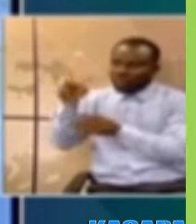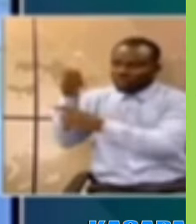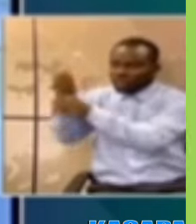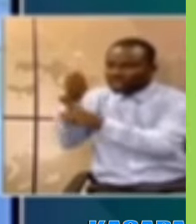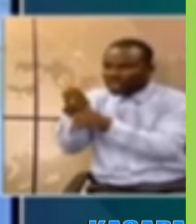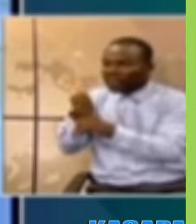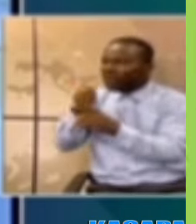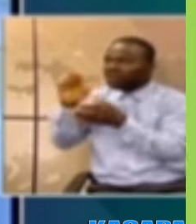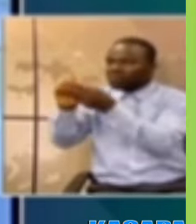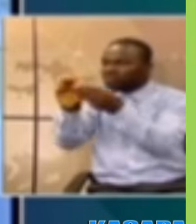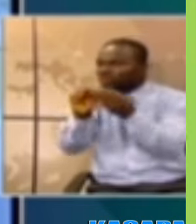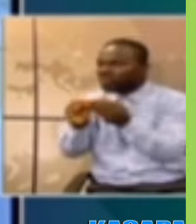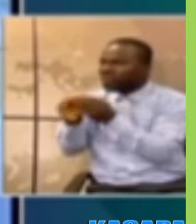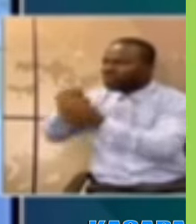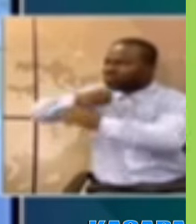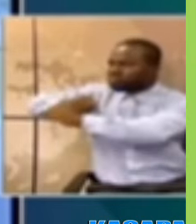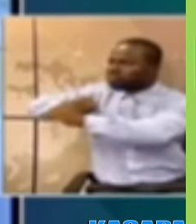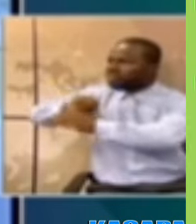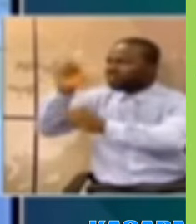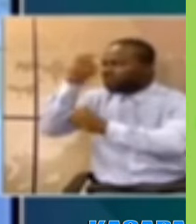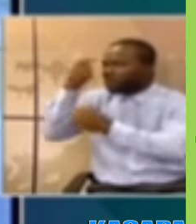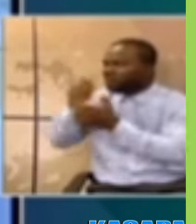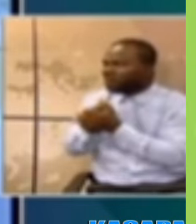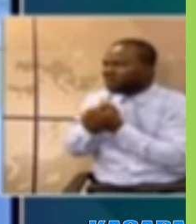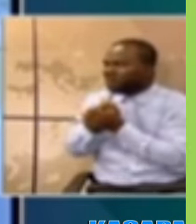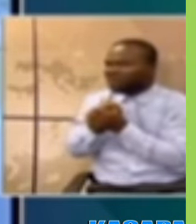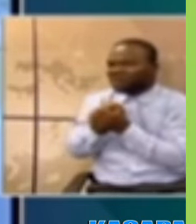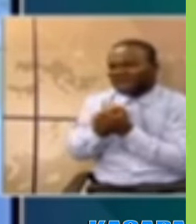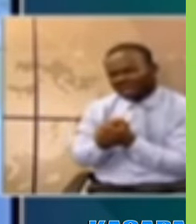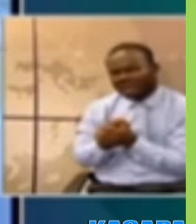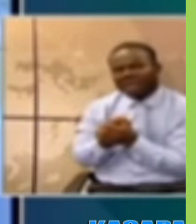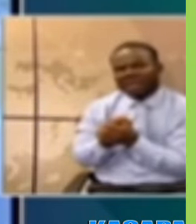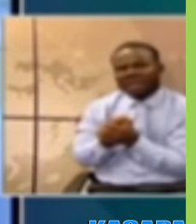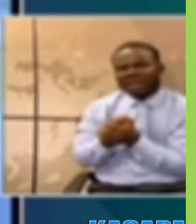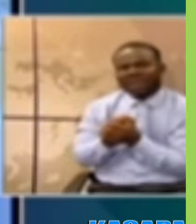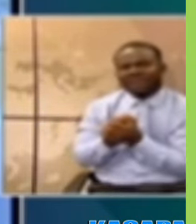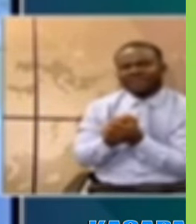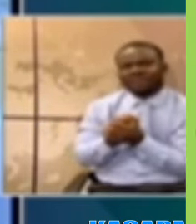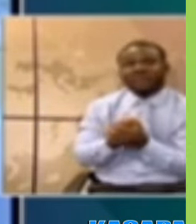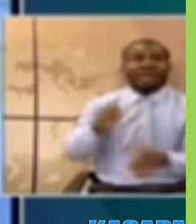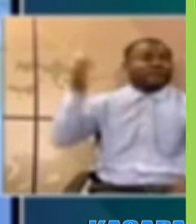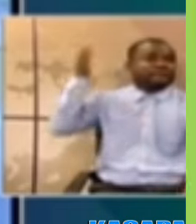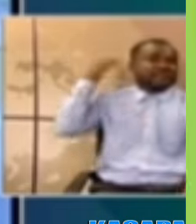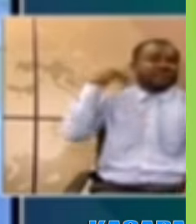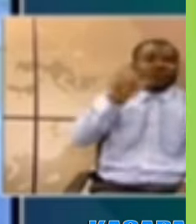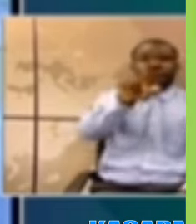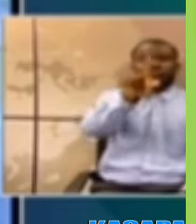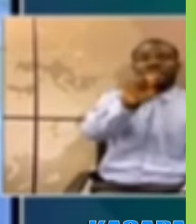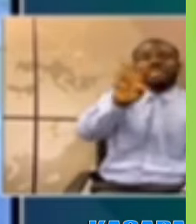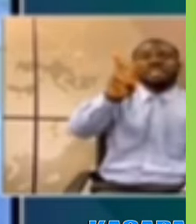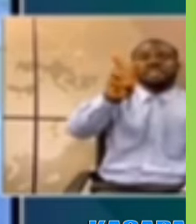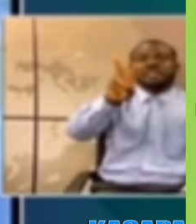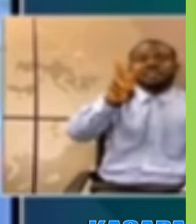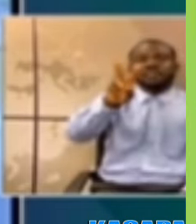strategy. Now, me pacho commission in Ghana, John Mahama, in 2016. I'm up for a moment